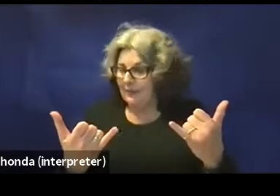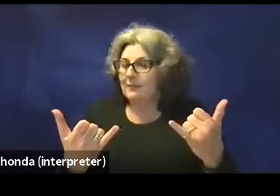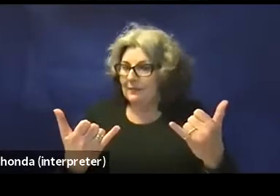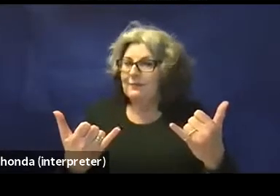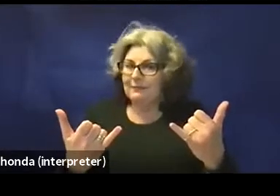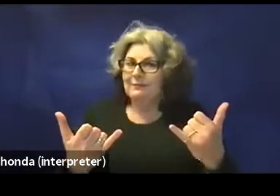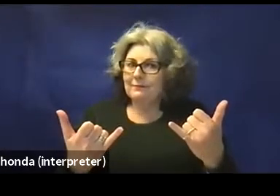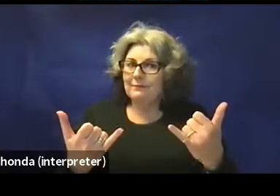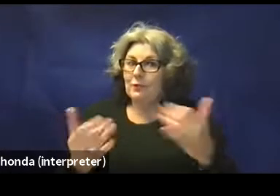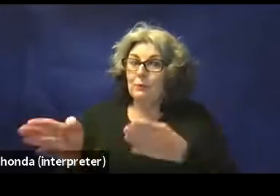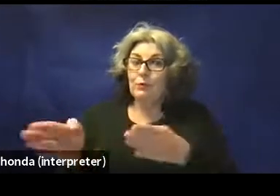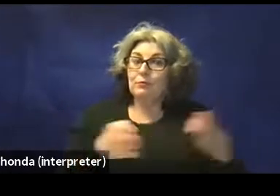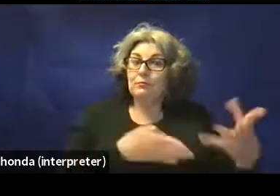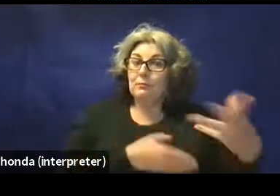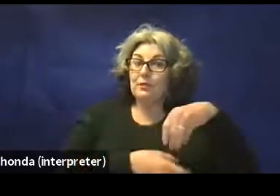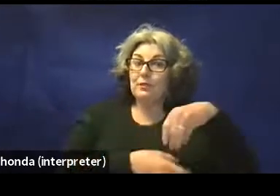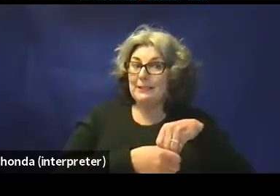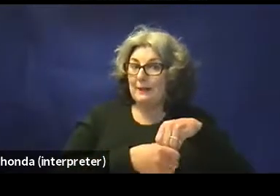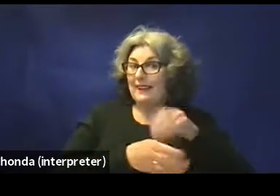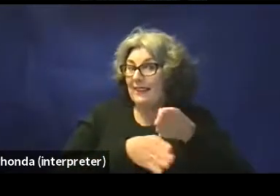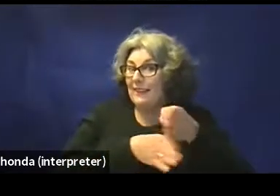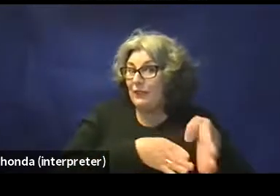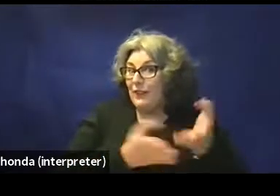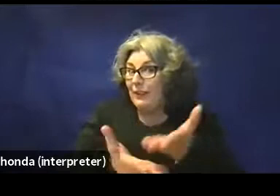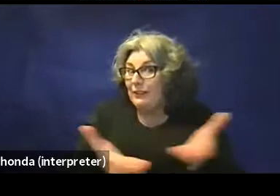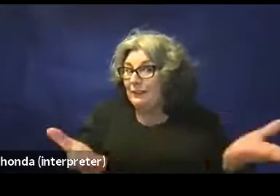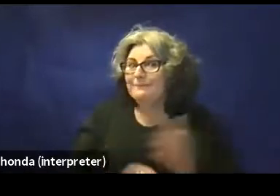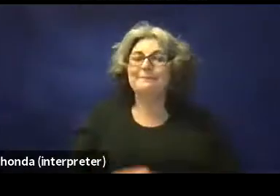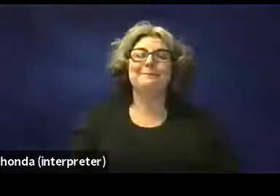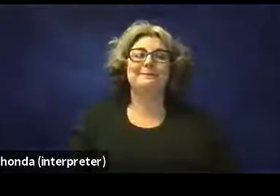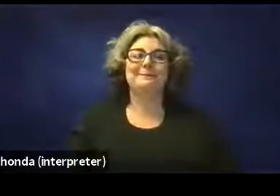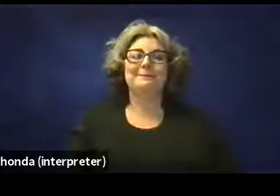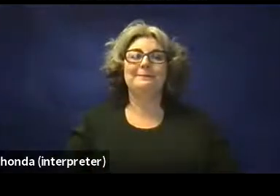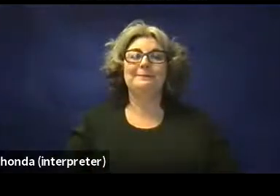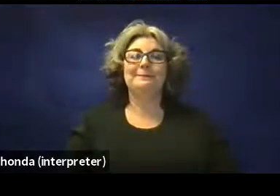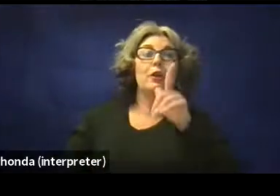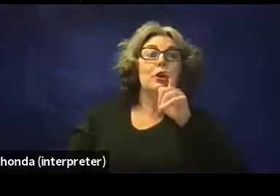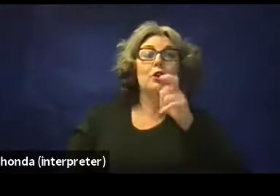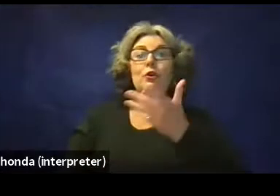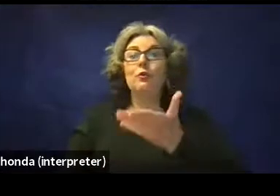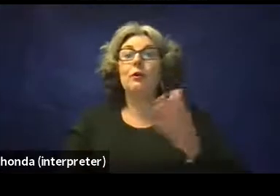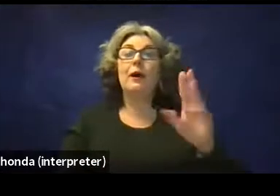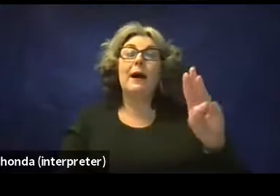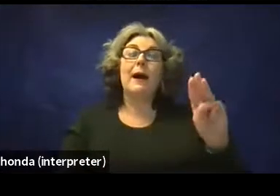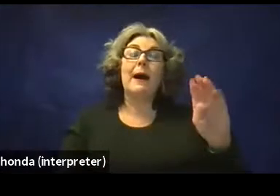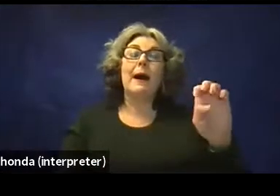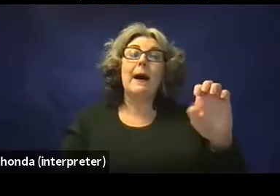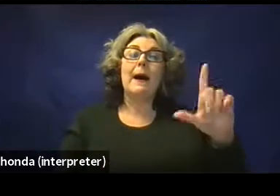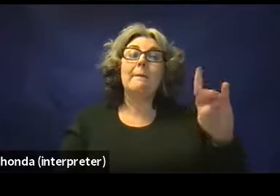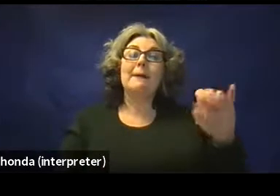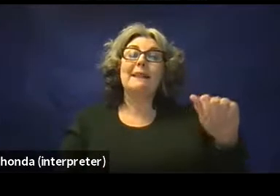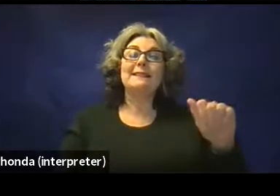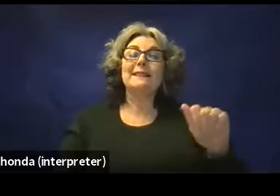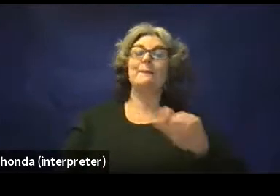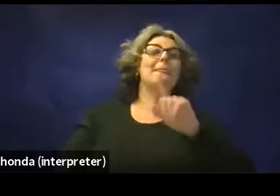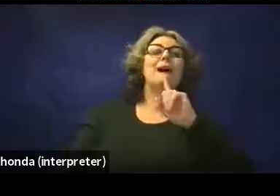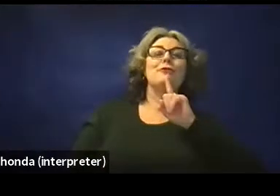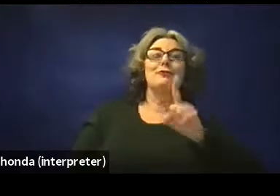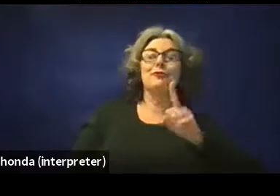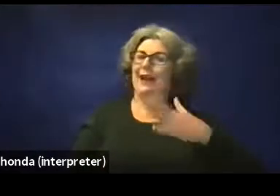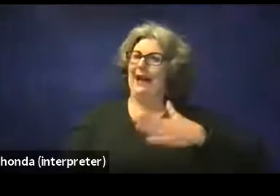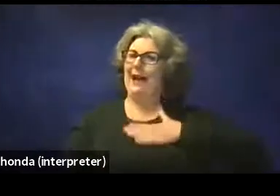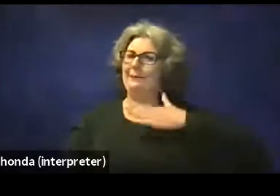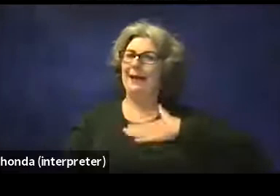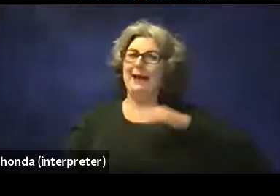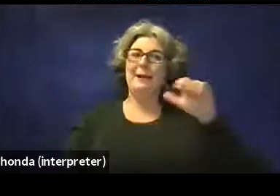to participate in this field? Who wants to take that one? Melissa? Sure. And I'm so glad